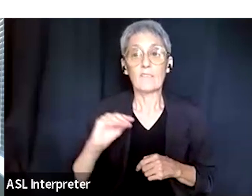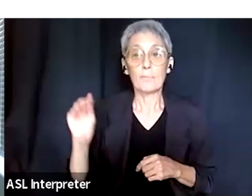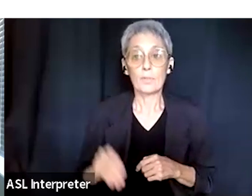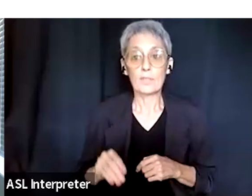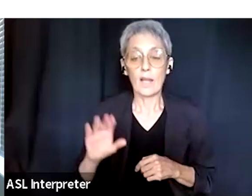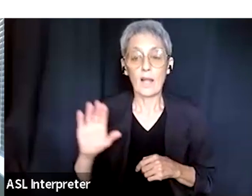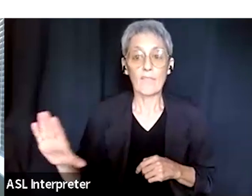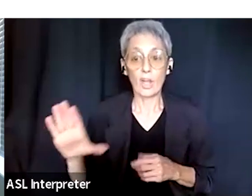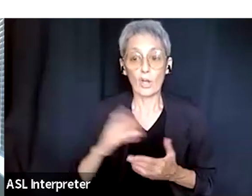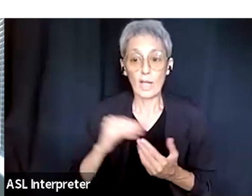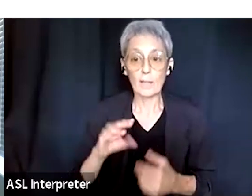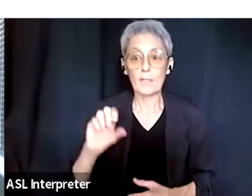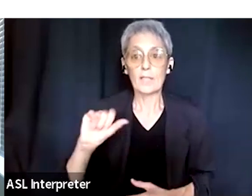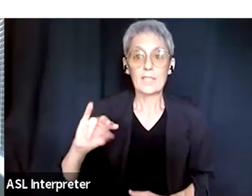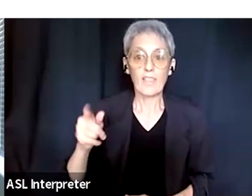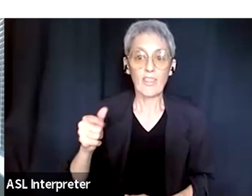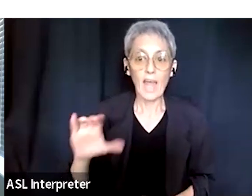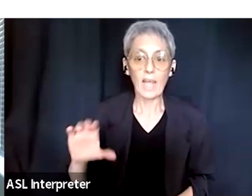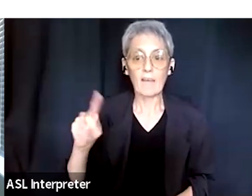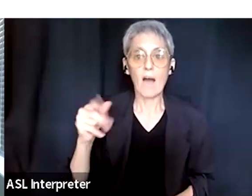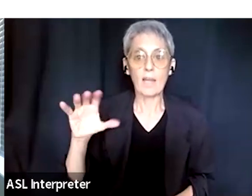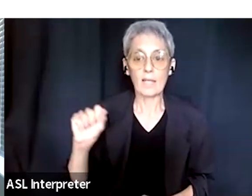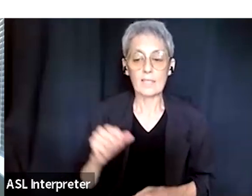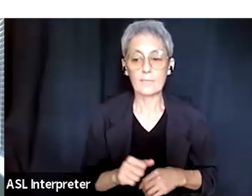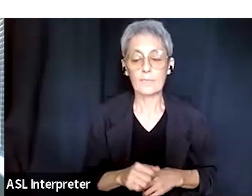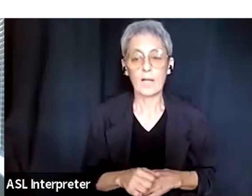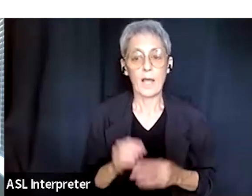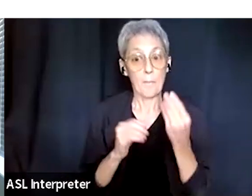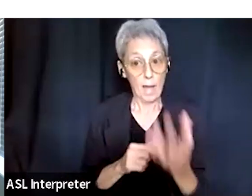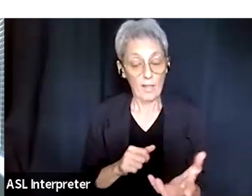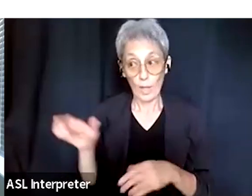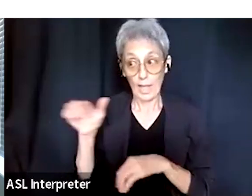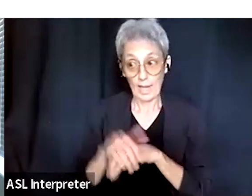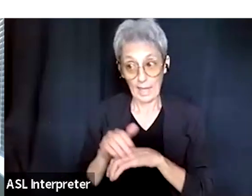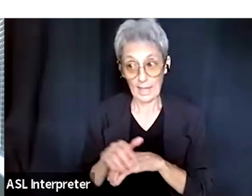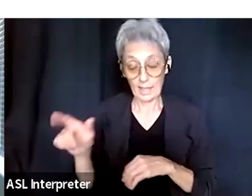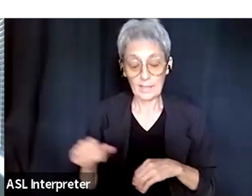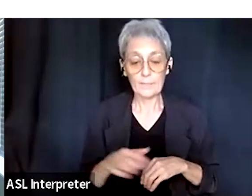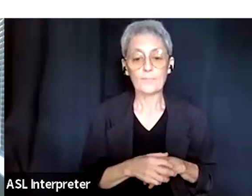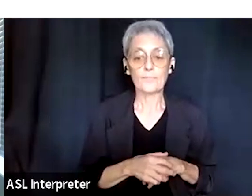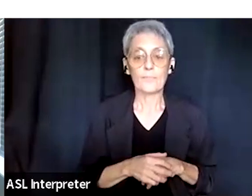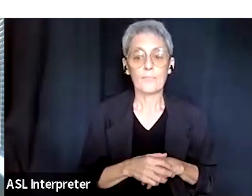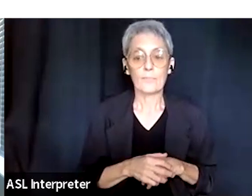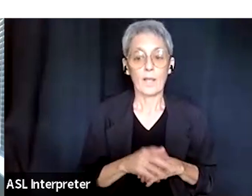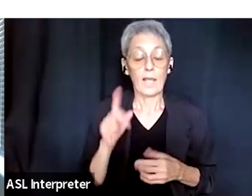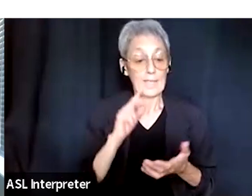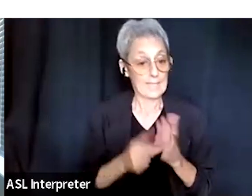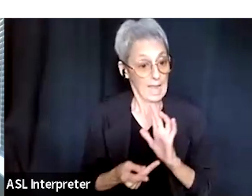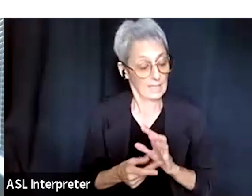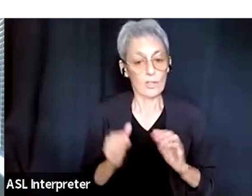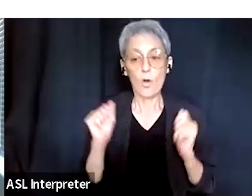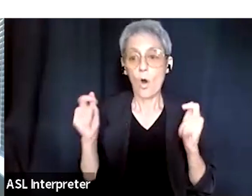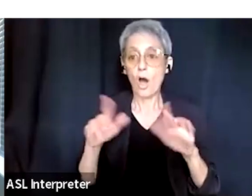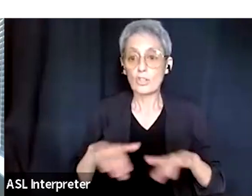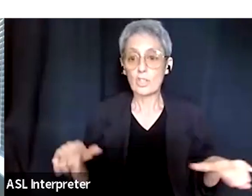phonics. And by the way, in England, it is intended that all children will get that 2